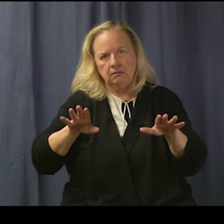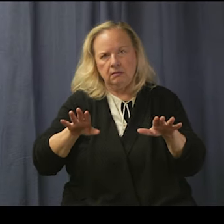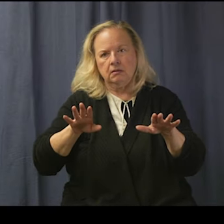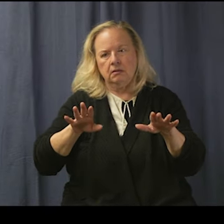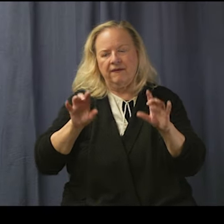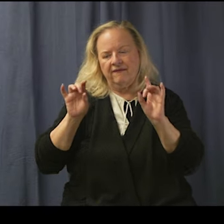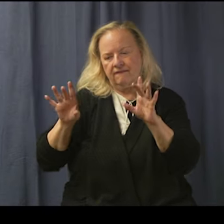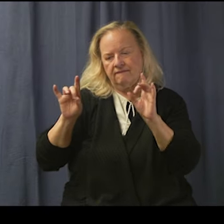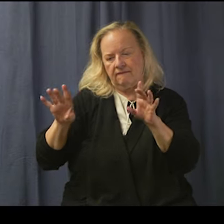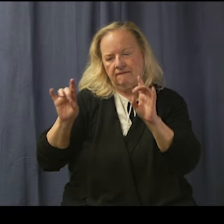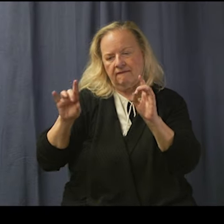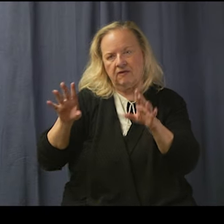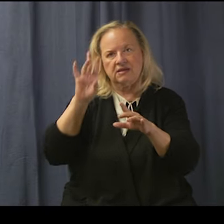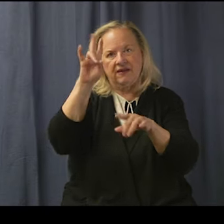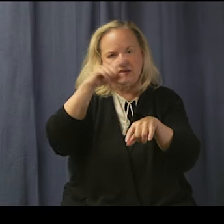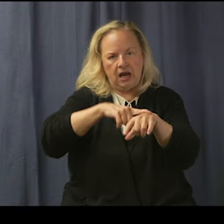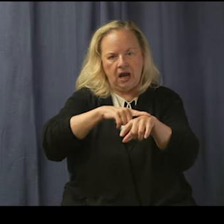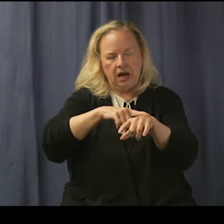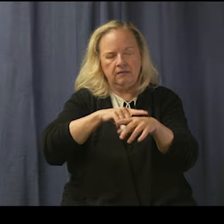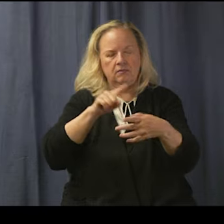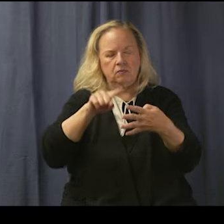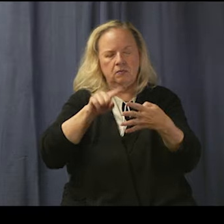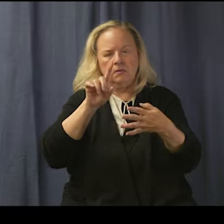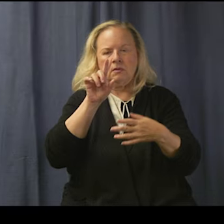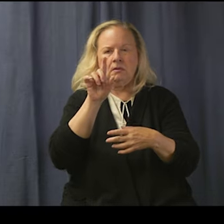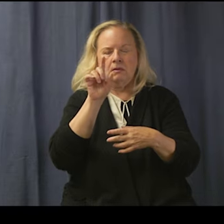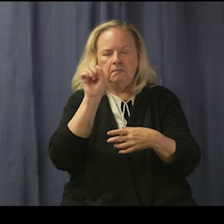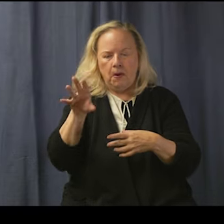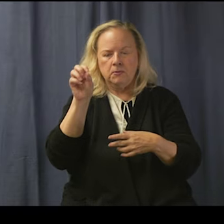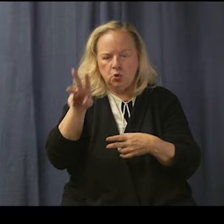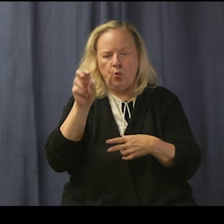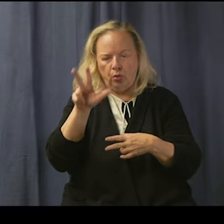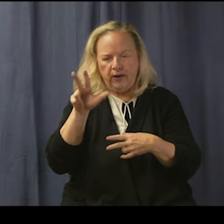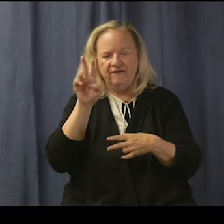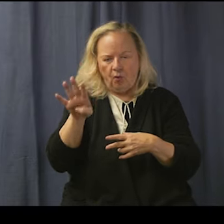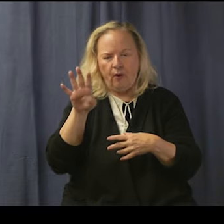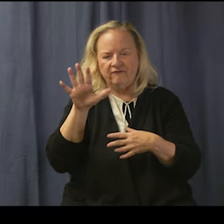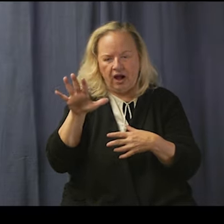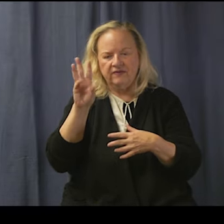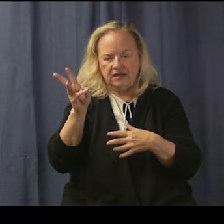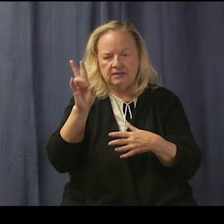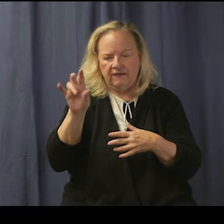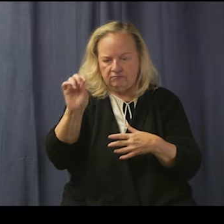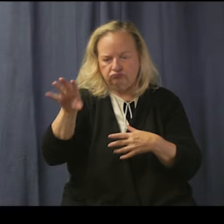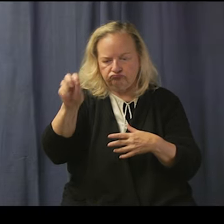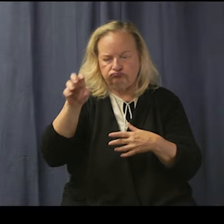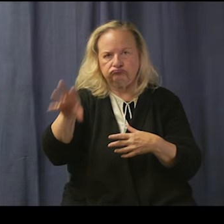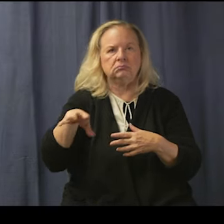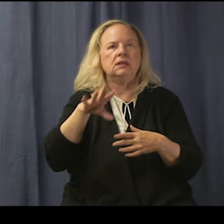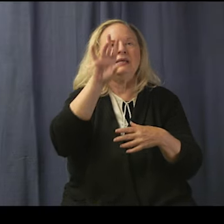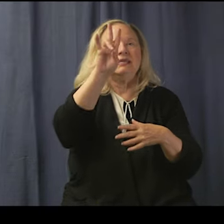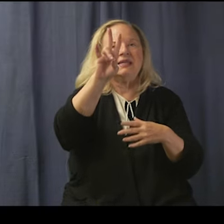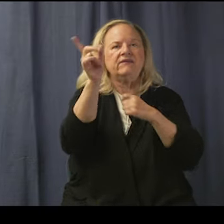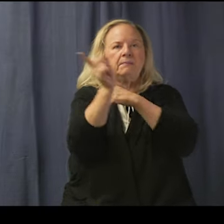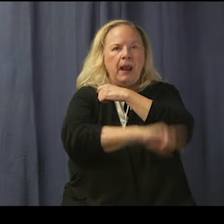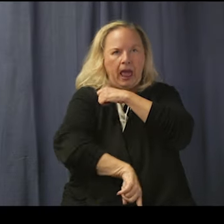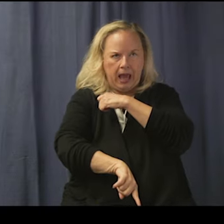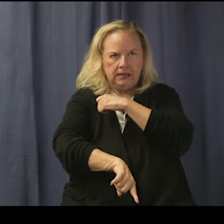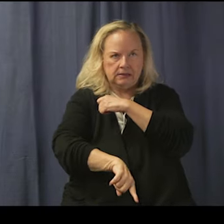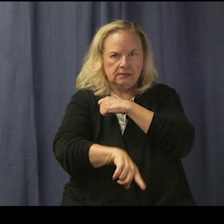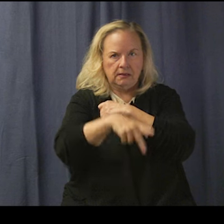his finger seven times. So I have this picture. He's done all that. He's sprinkling the... And how many plagues are there? Seven